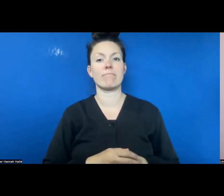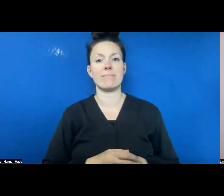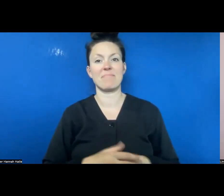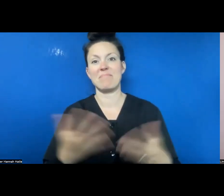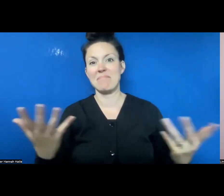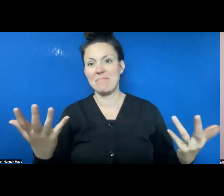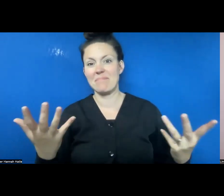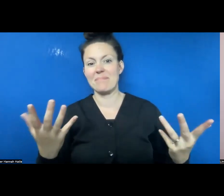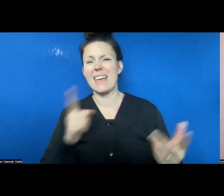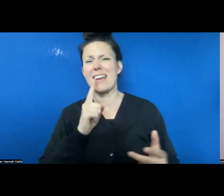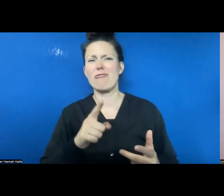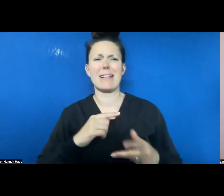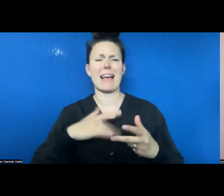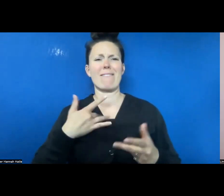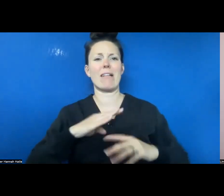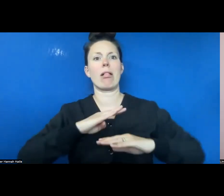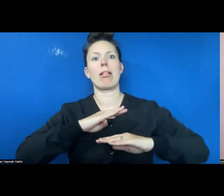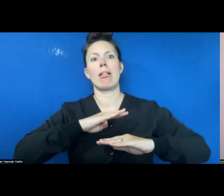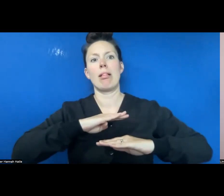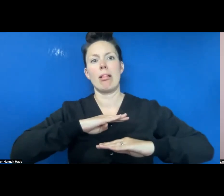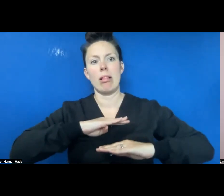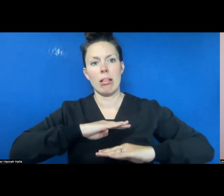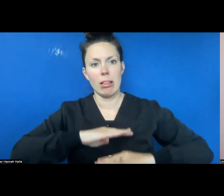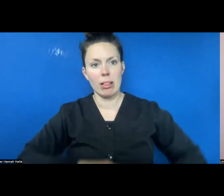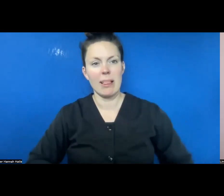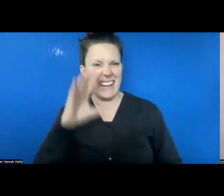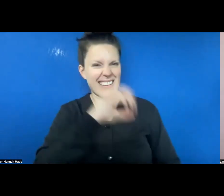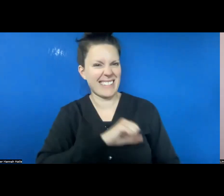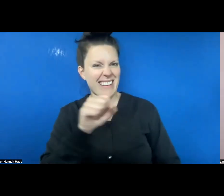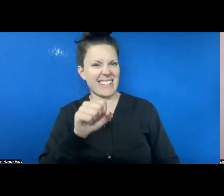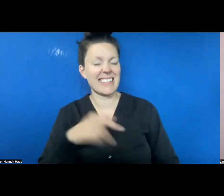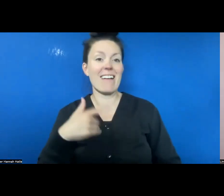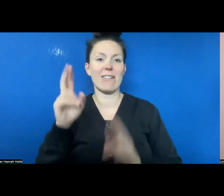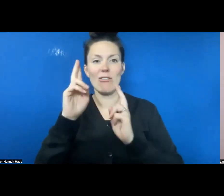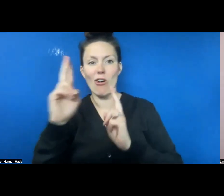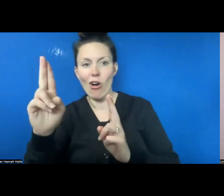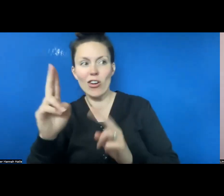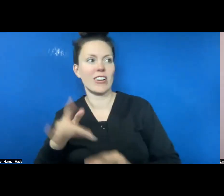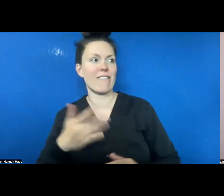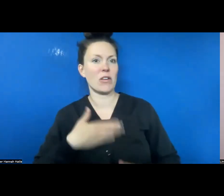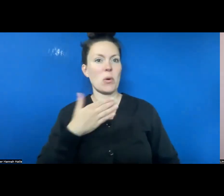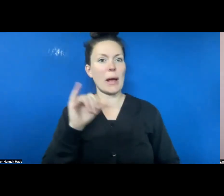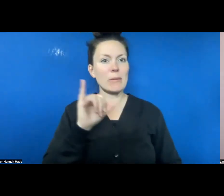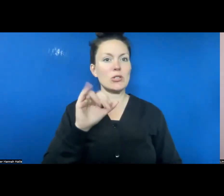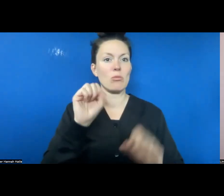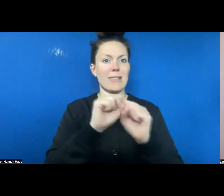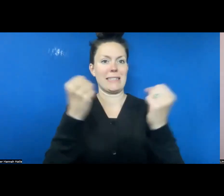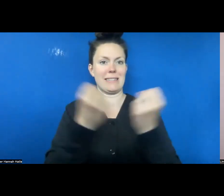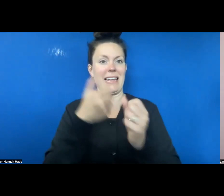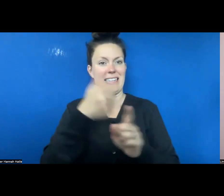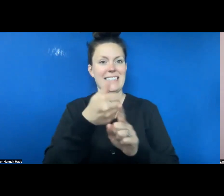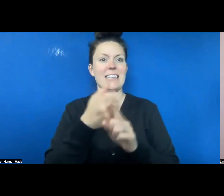I'm so relieved, I guess, and honored and happy that the society is changing,